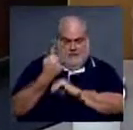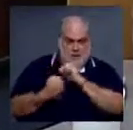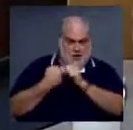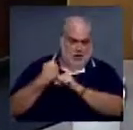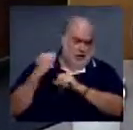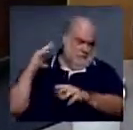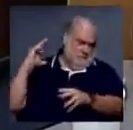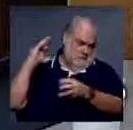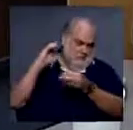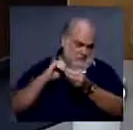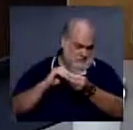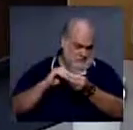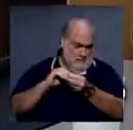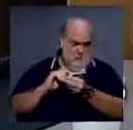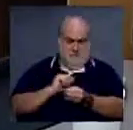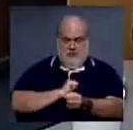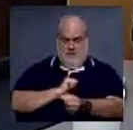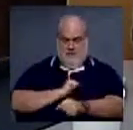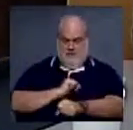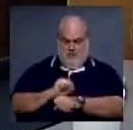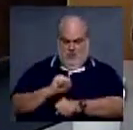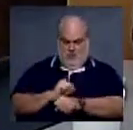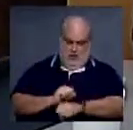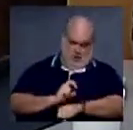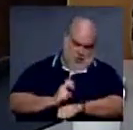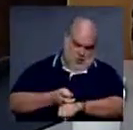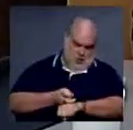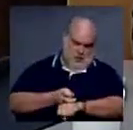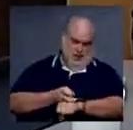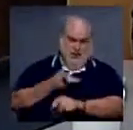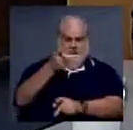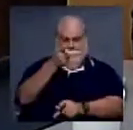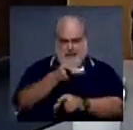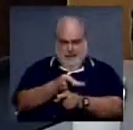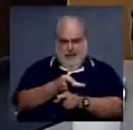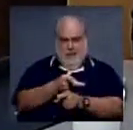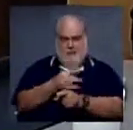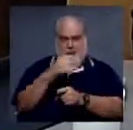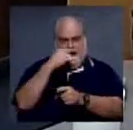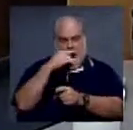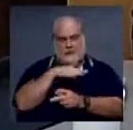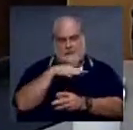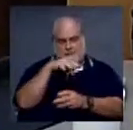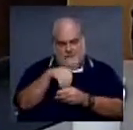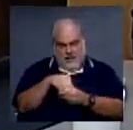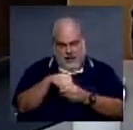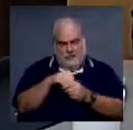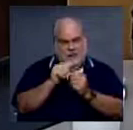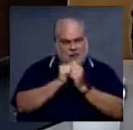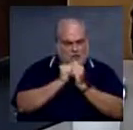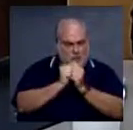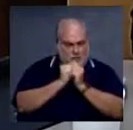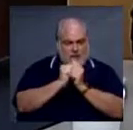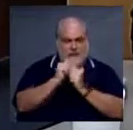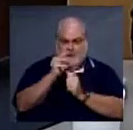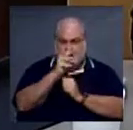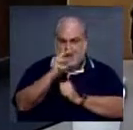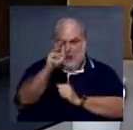been working to keep these kids engaged in some positive activities with their parents. And I do have